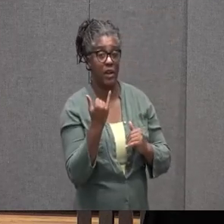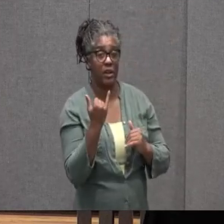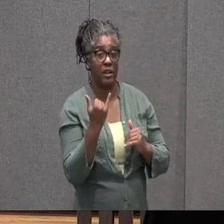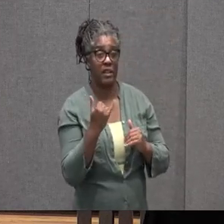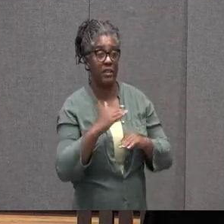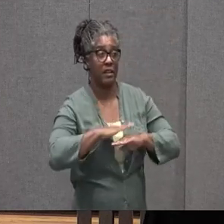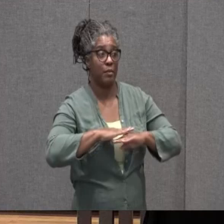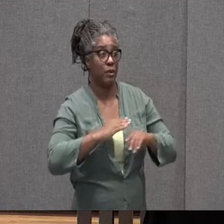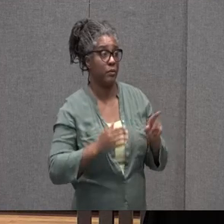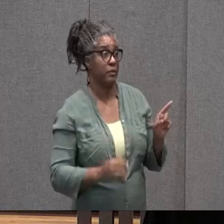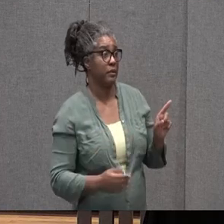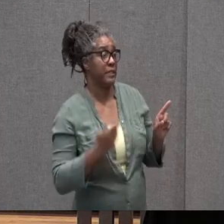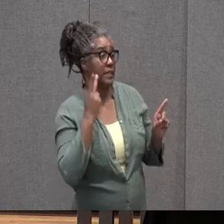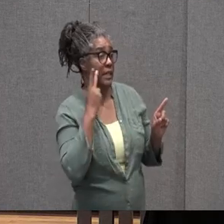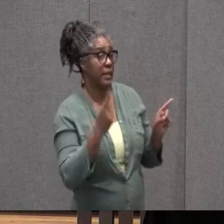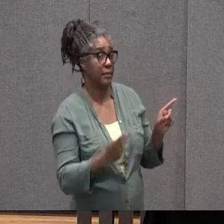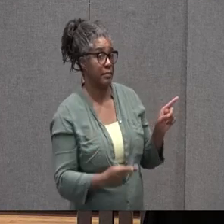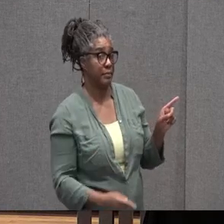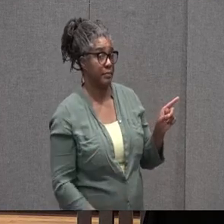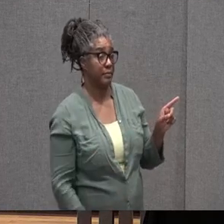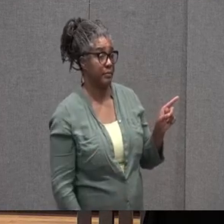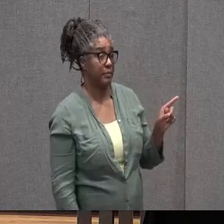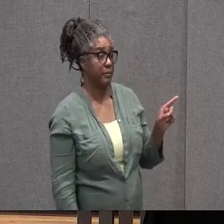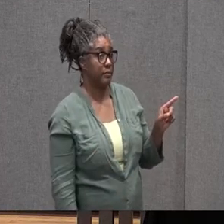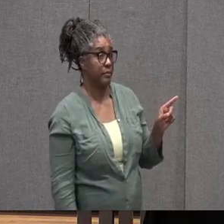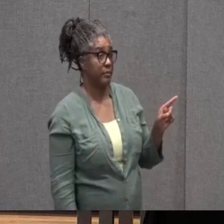how it goes. Are you ready, Ms. Garcia?